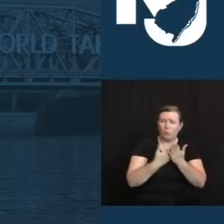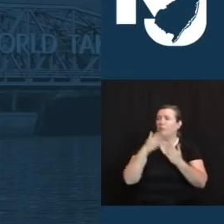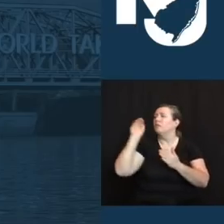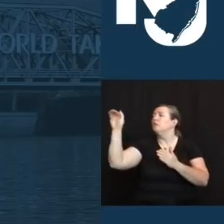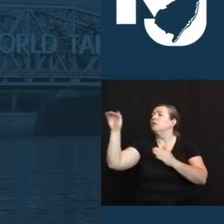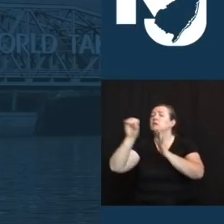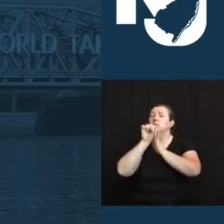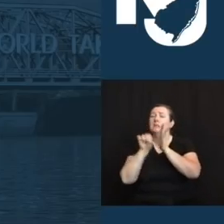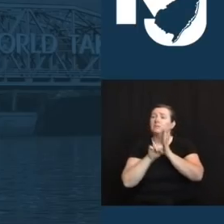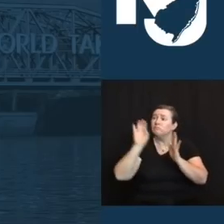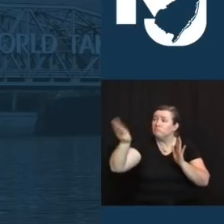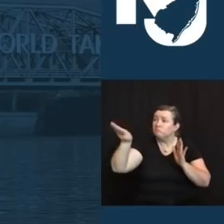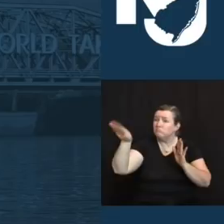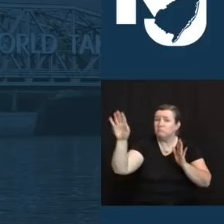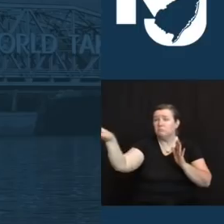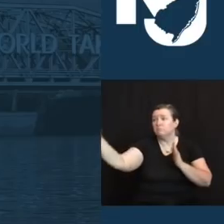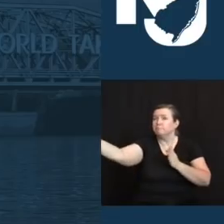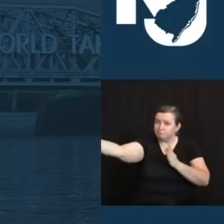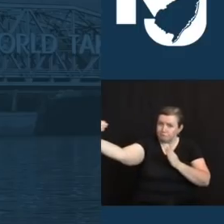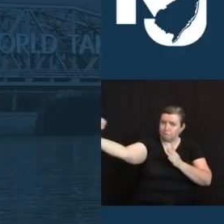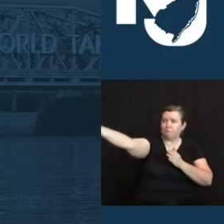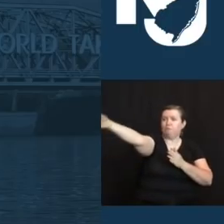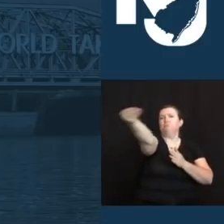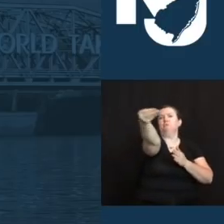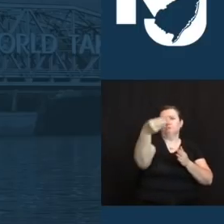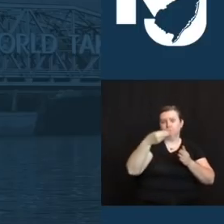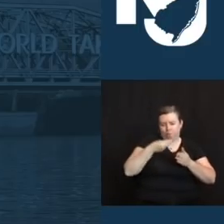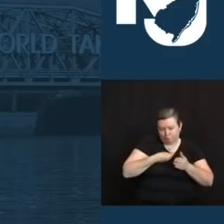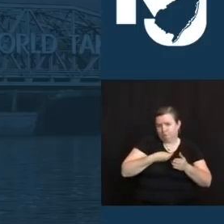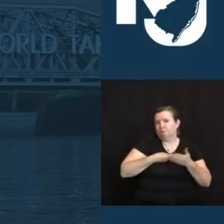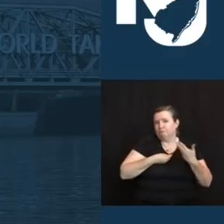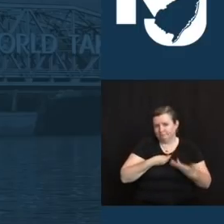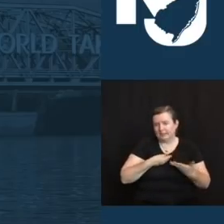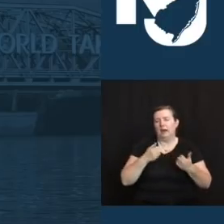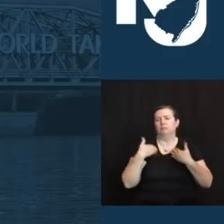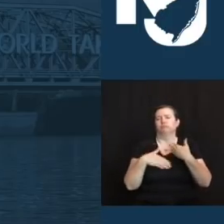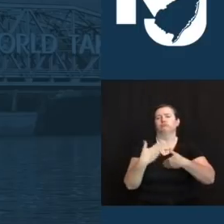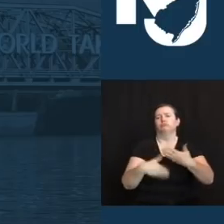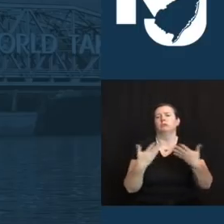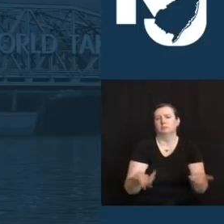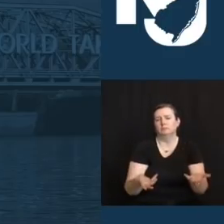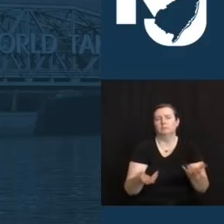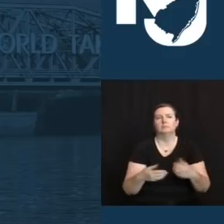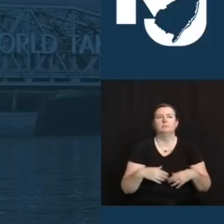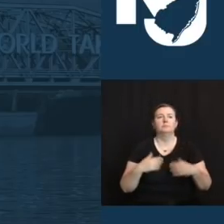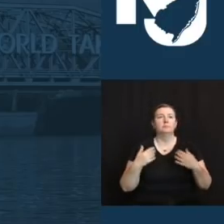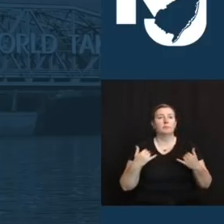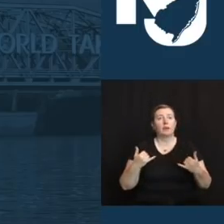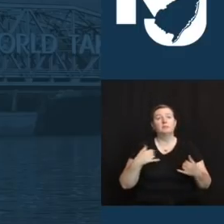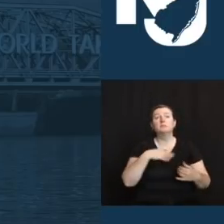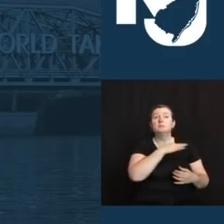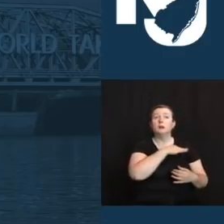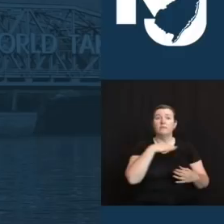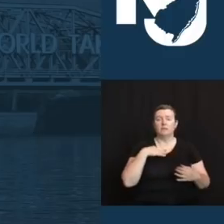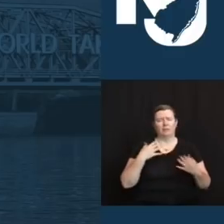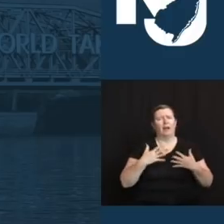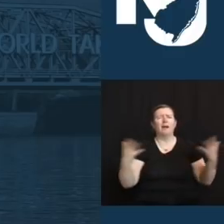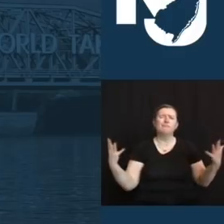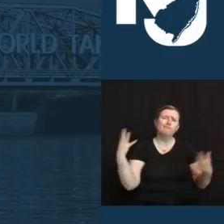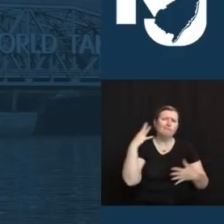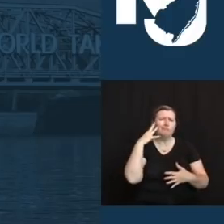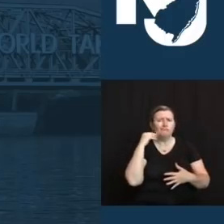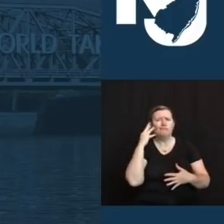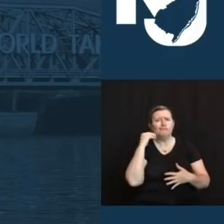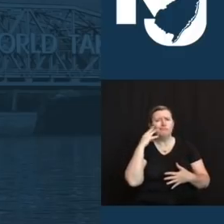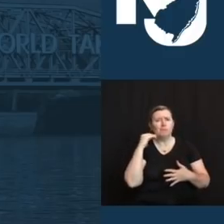more complex cases can be quickly routed back through the department's experienced staff to be expedited. Even with